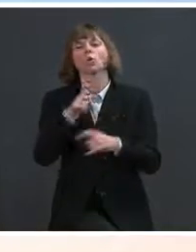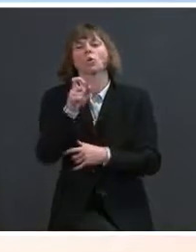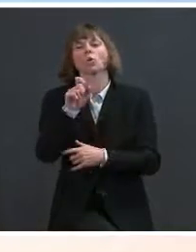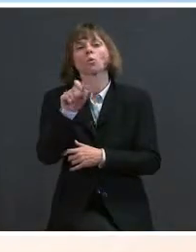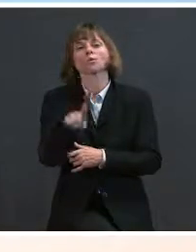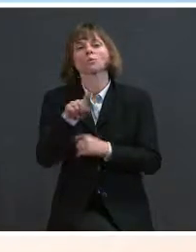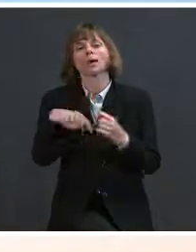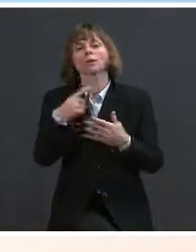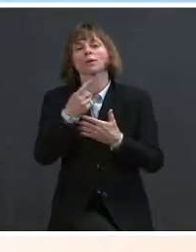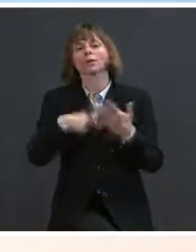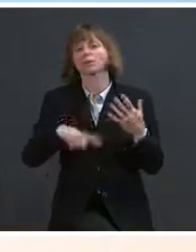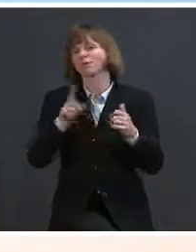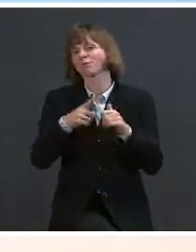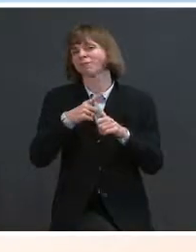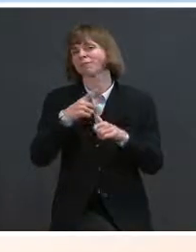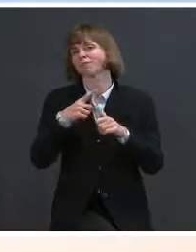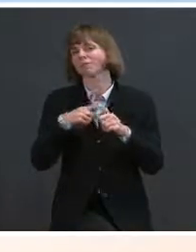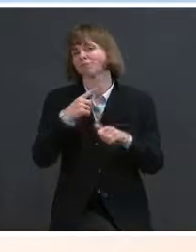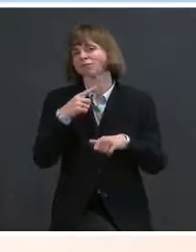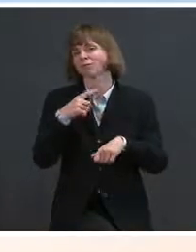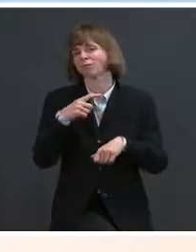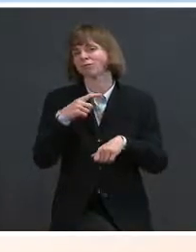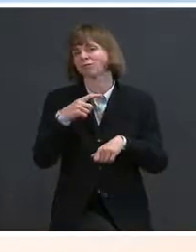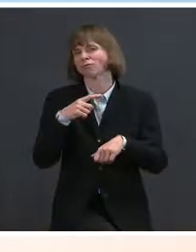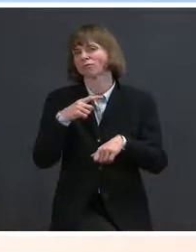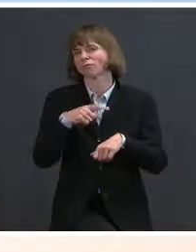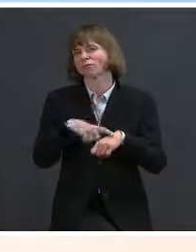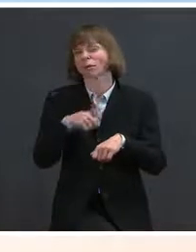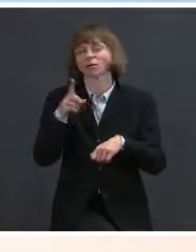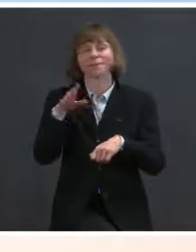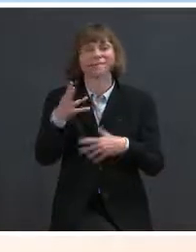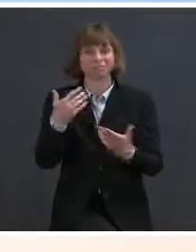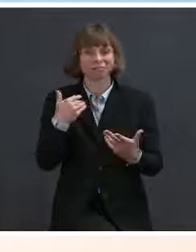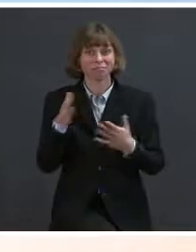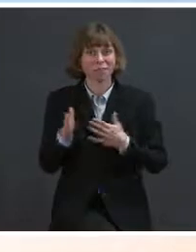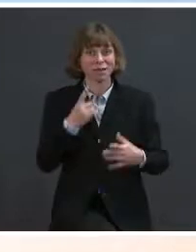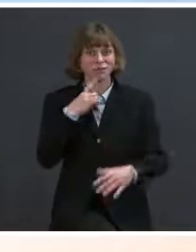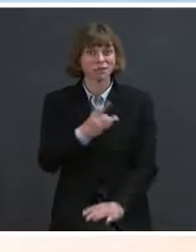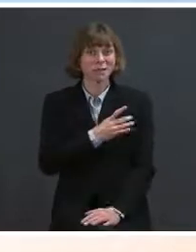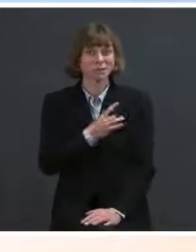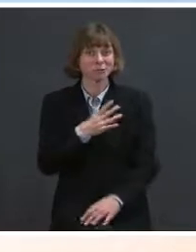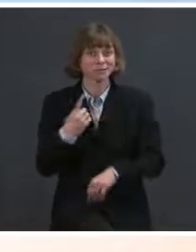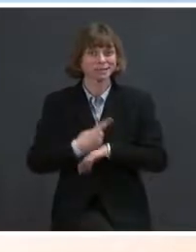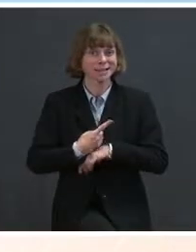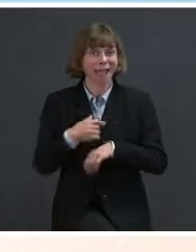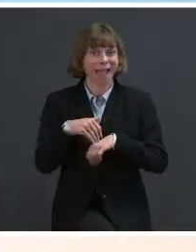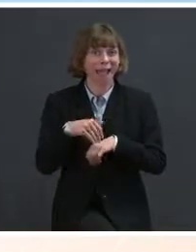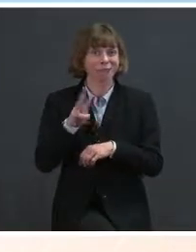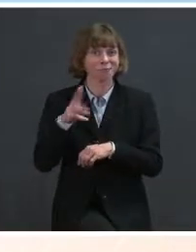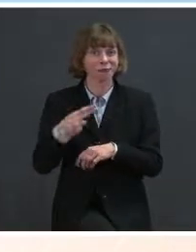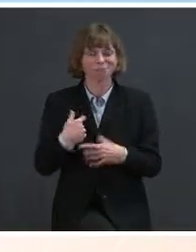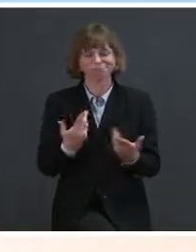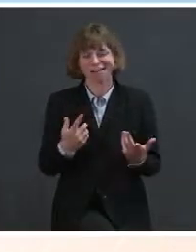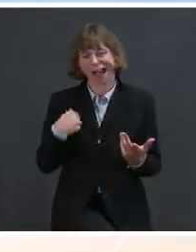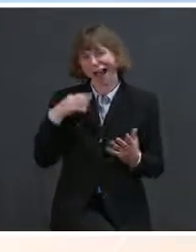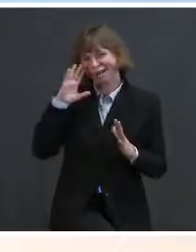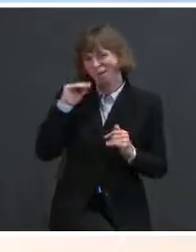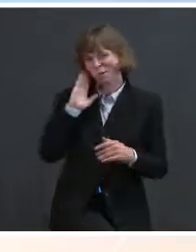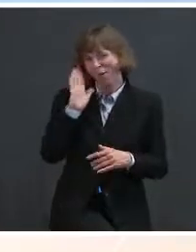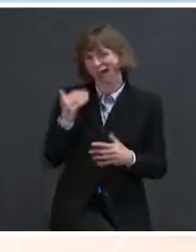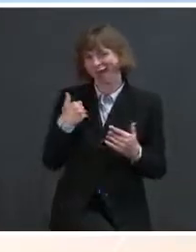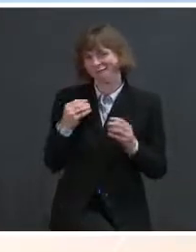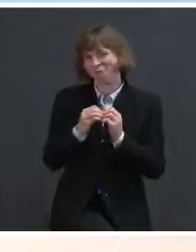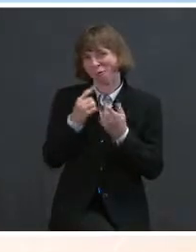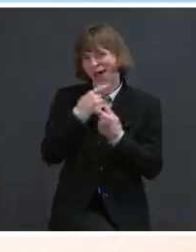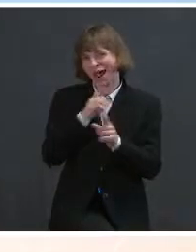first Irish president in some time. Any plans for St. Patrick's Day, even here at the White House? I expect we will have more to preview. We, of course, will